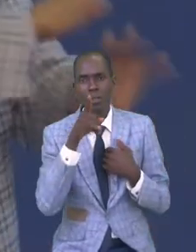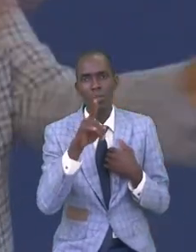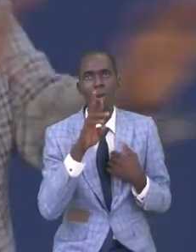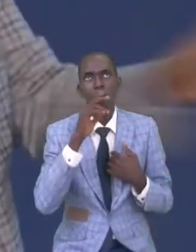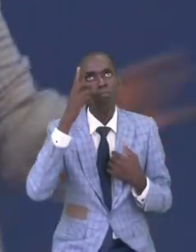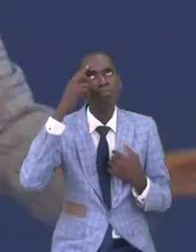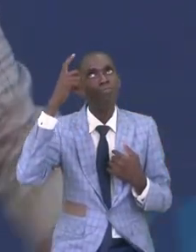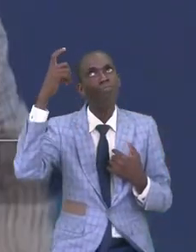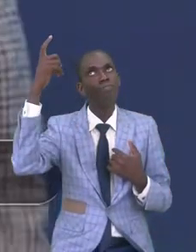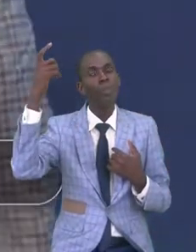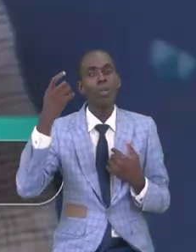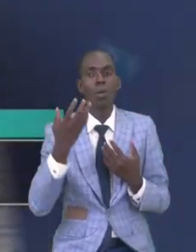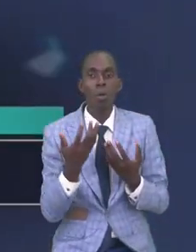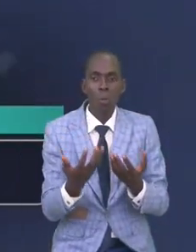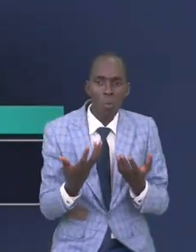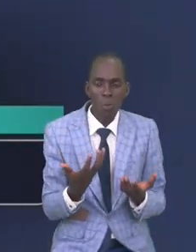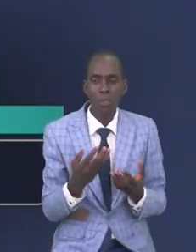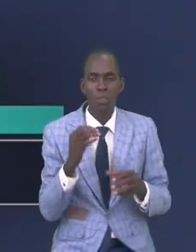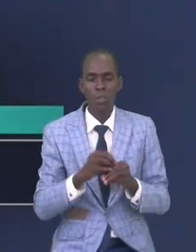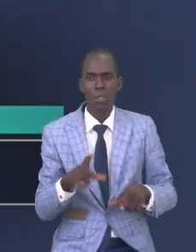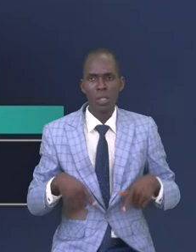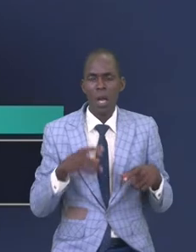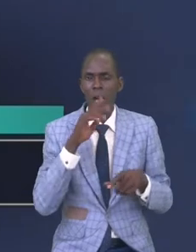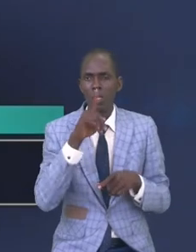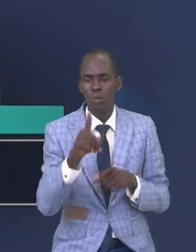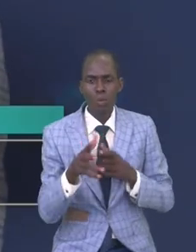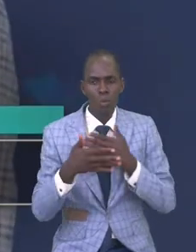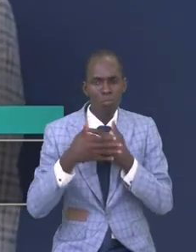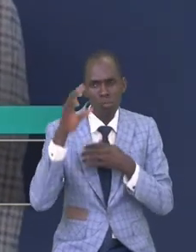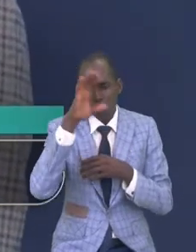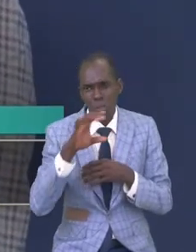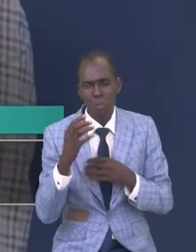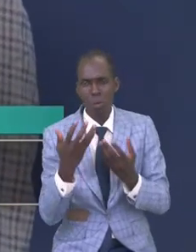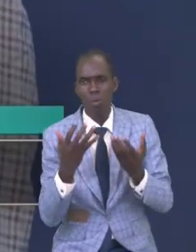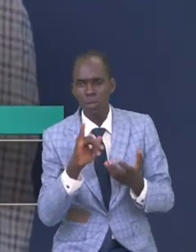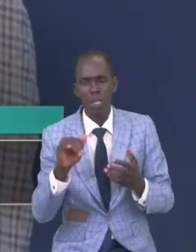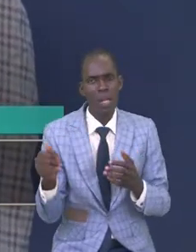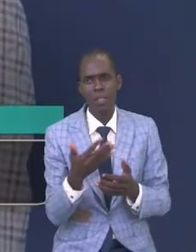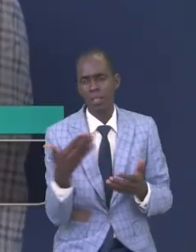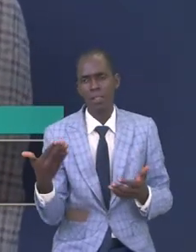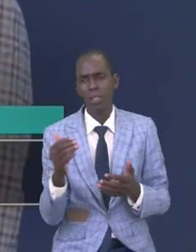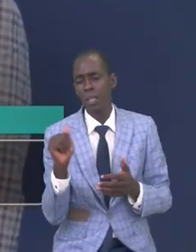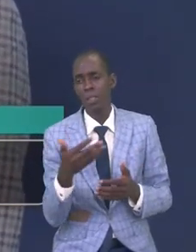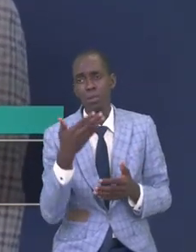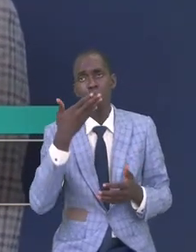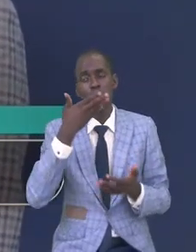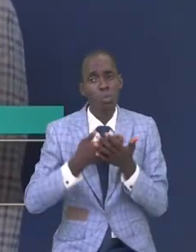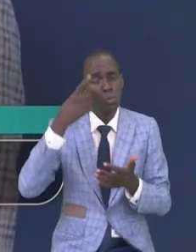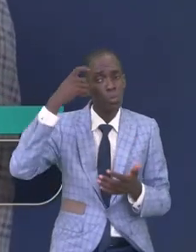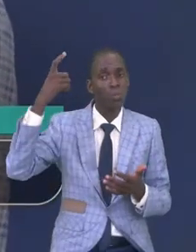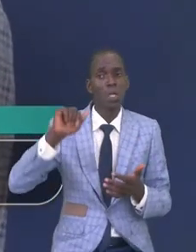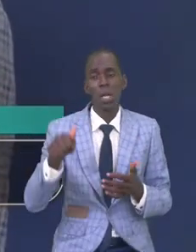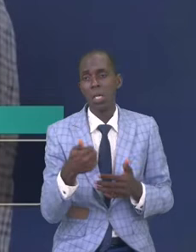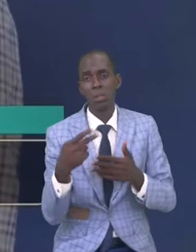you going after anything? Any dream? Any project?